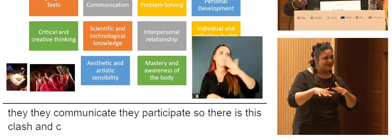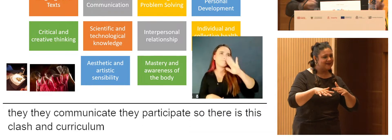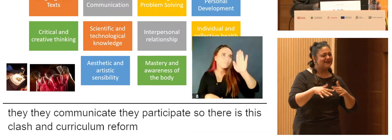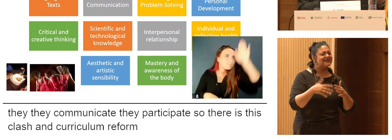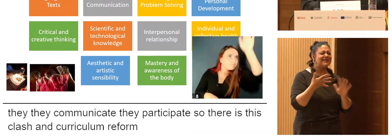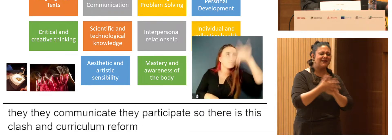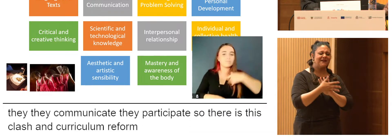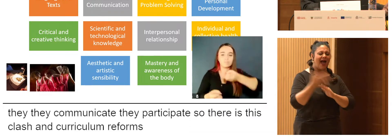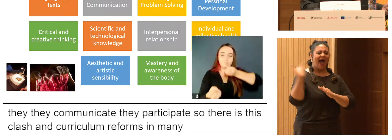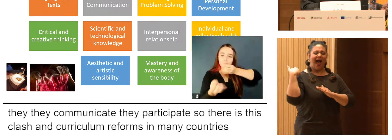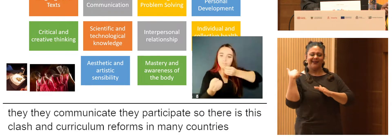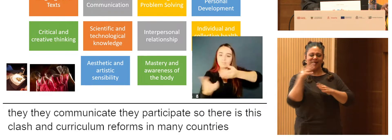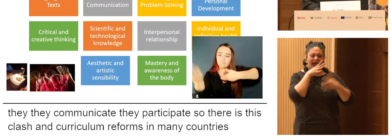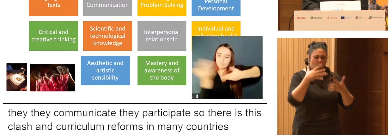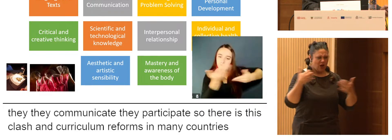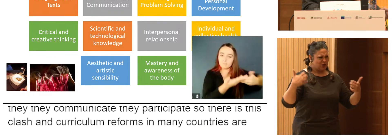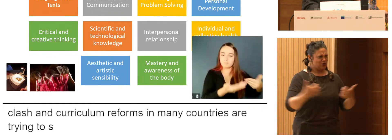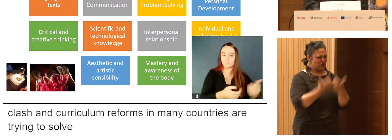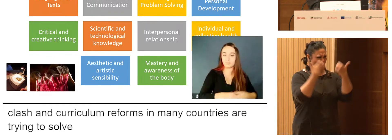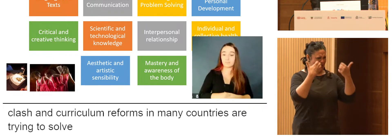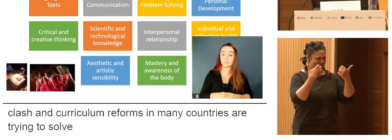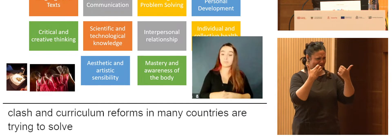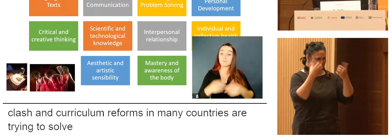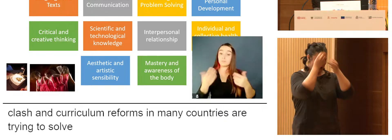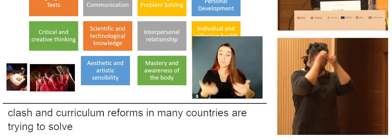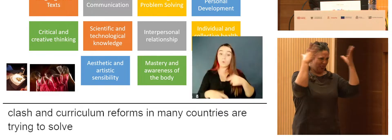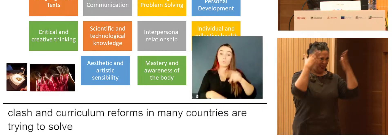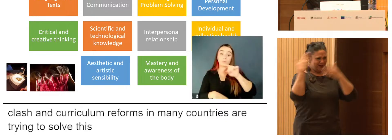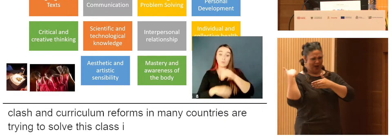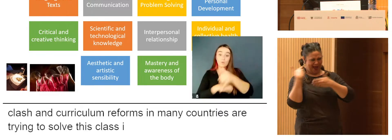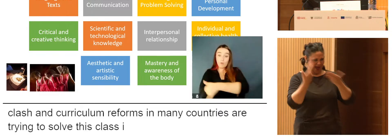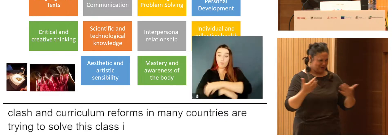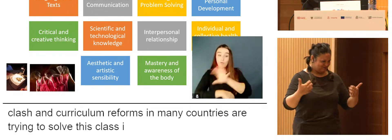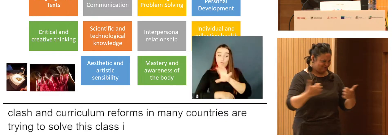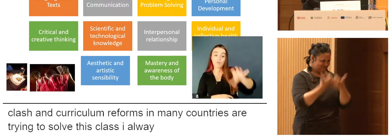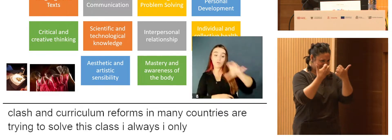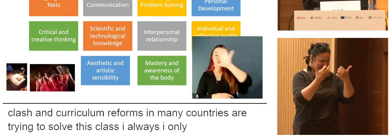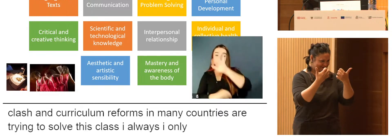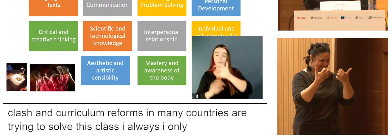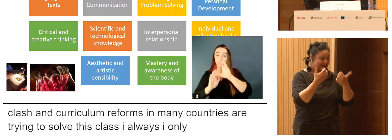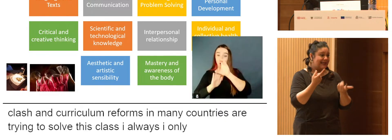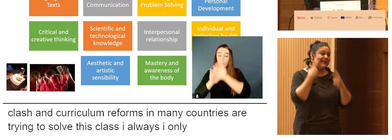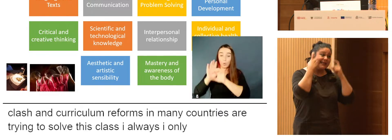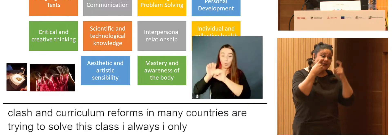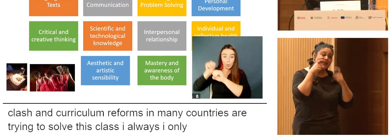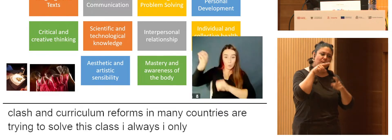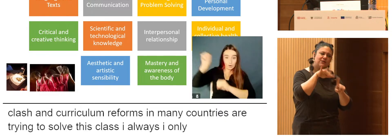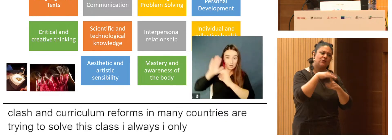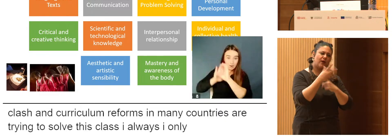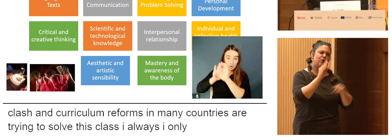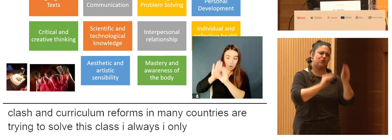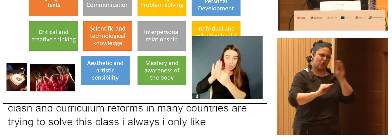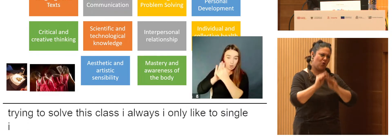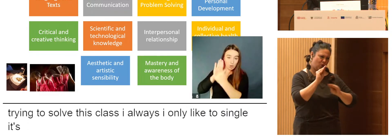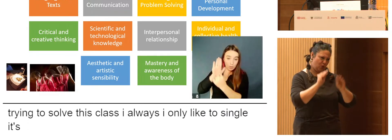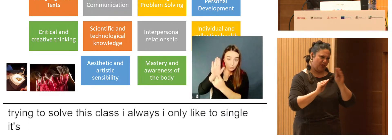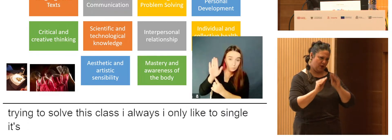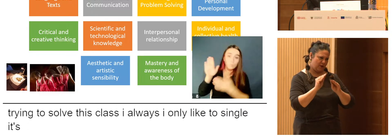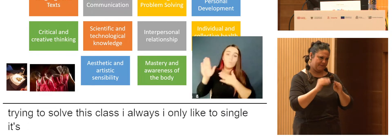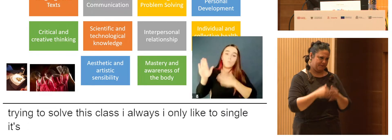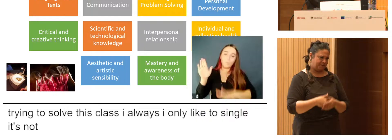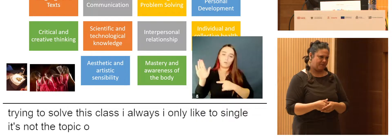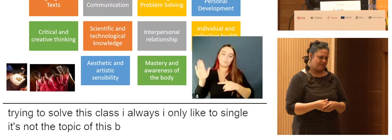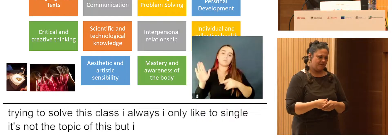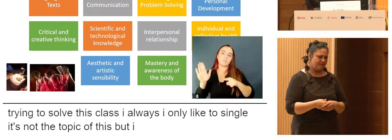many countries are trying to solve this clash. I only like to single, it's not the topic of this, but I